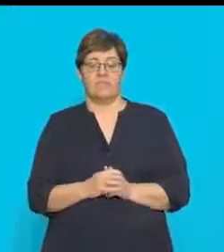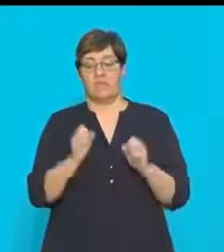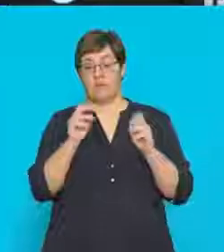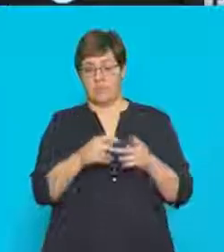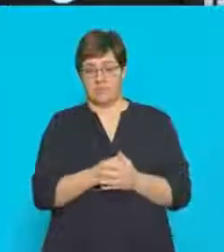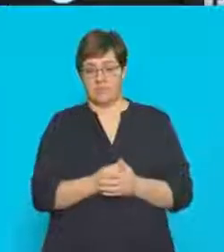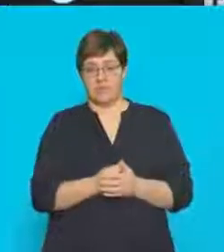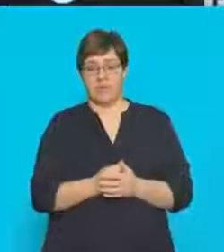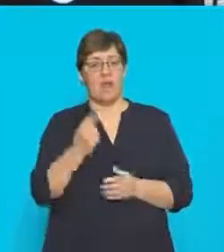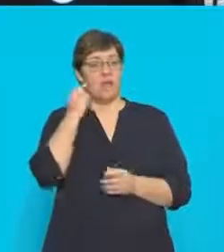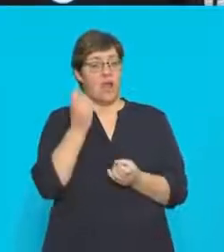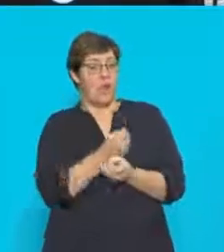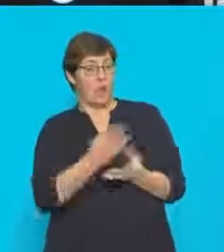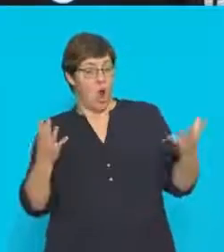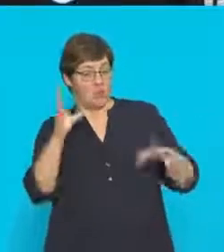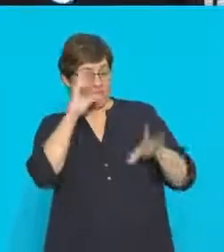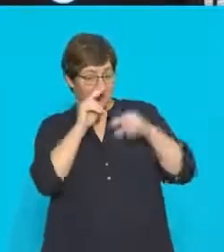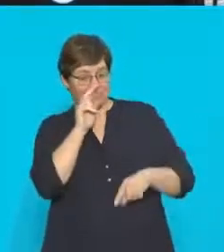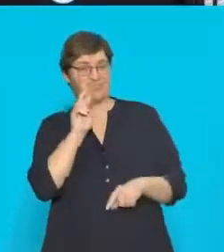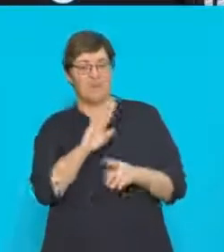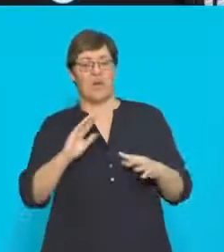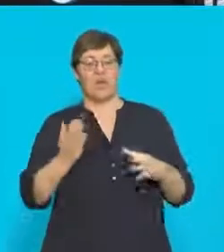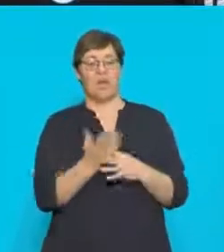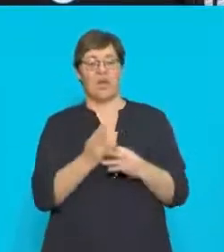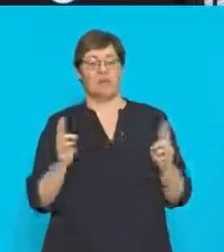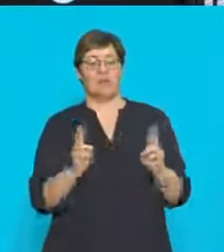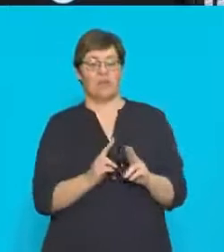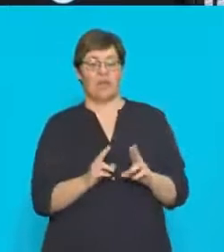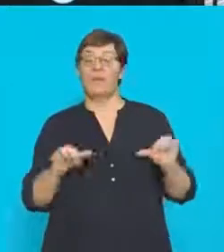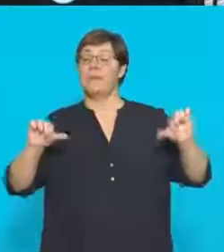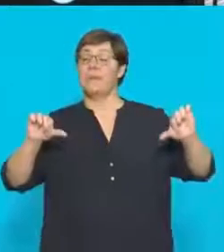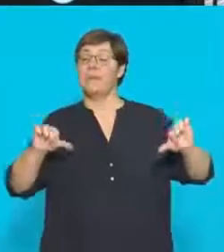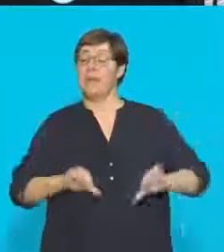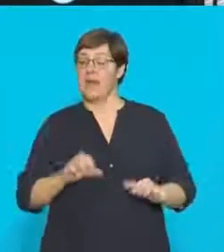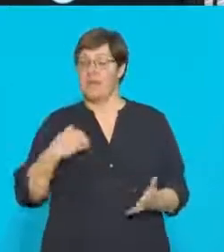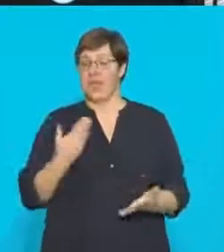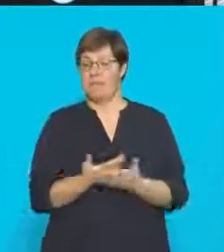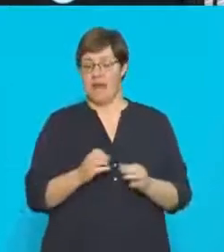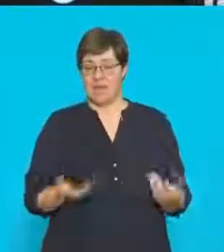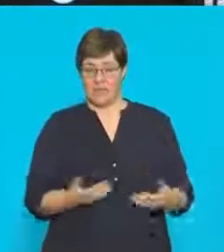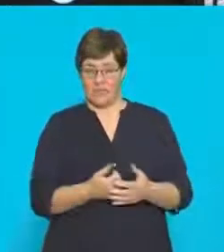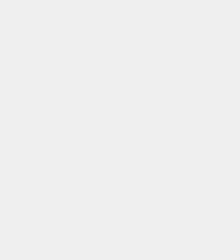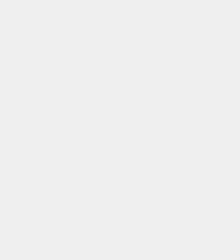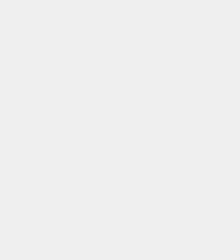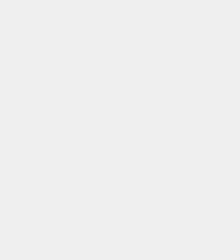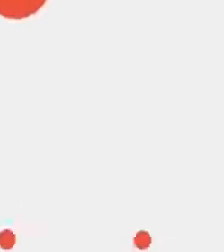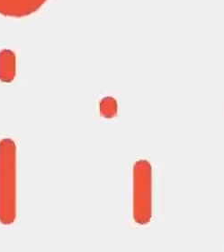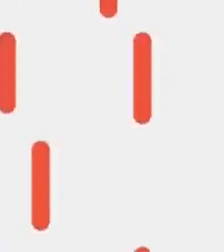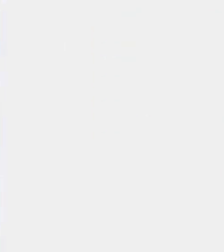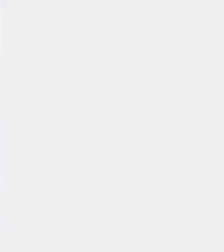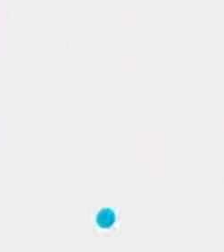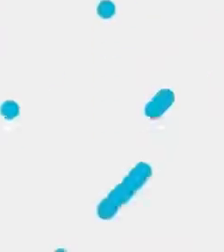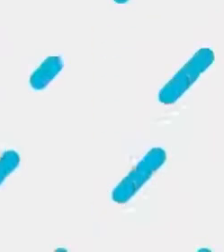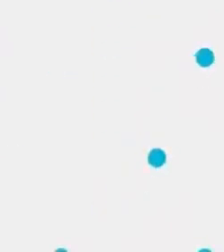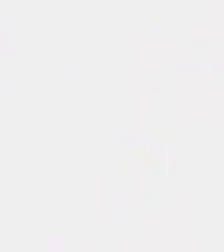Okay, I think that was a lot to take in. Let's take a short break and come back to see how we can apply the sine rule.